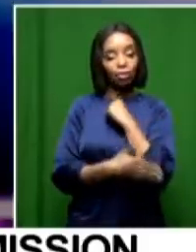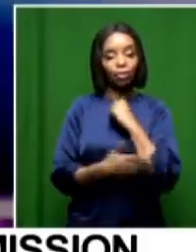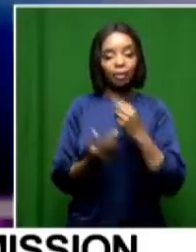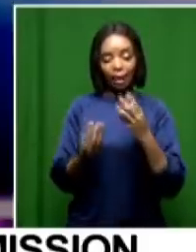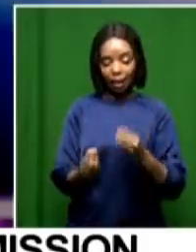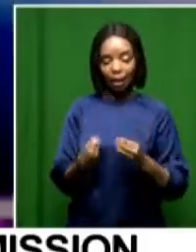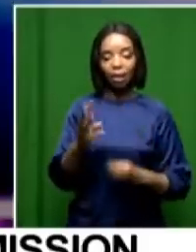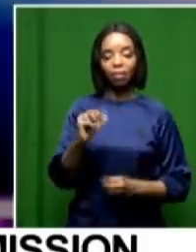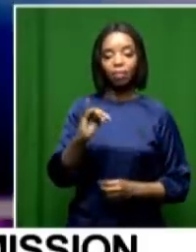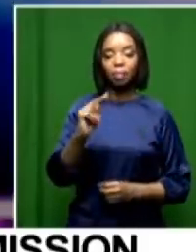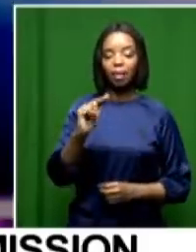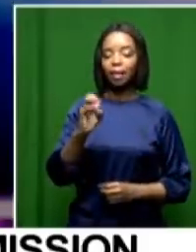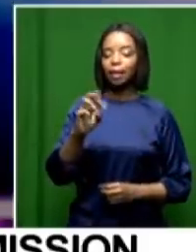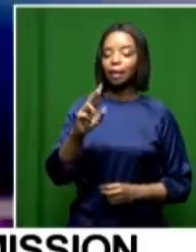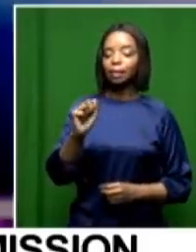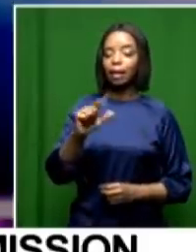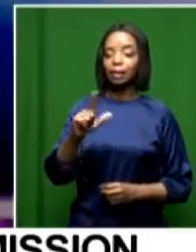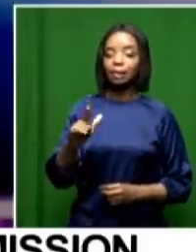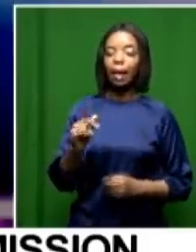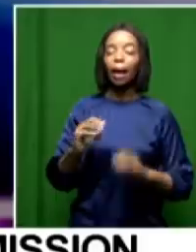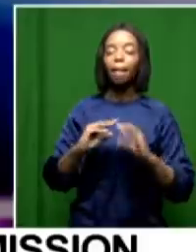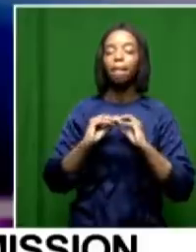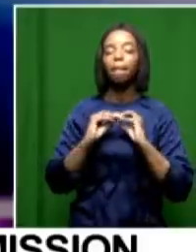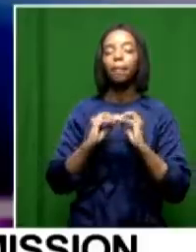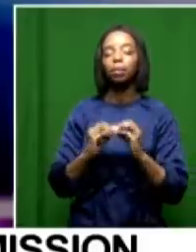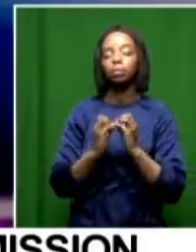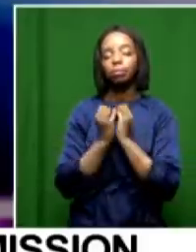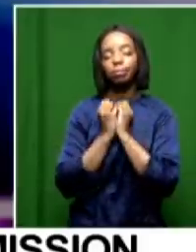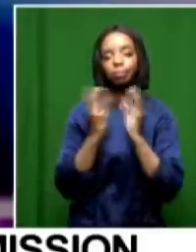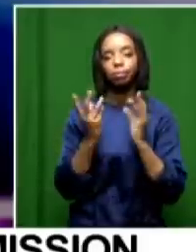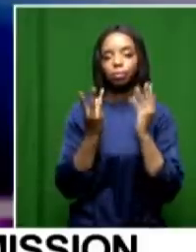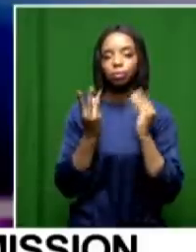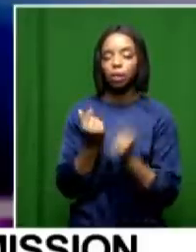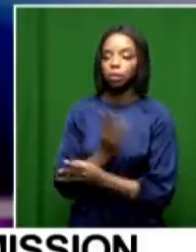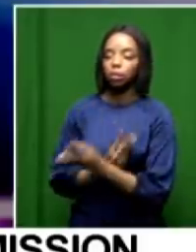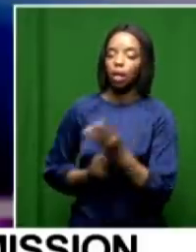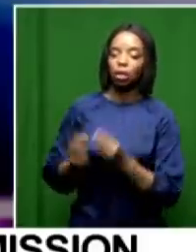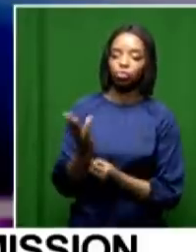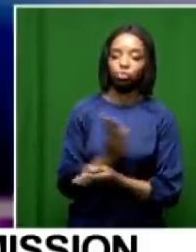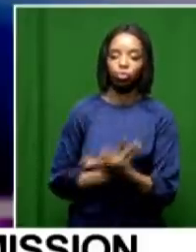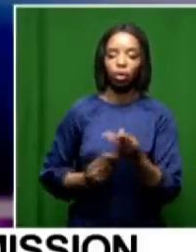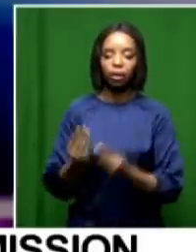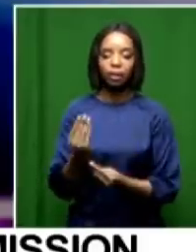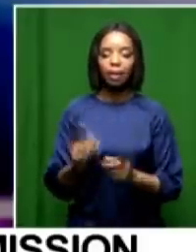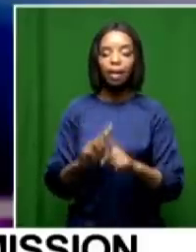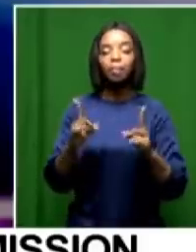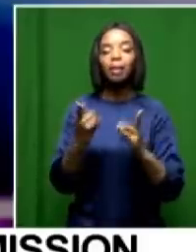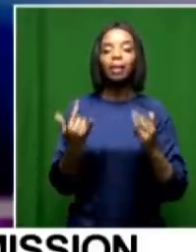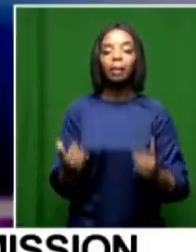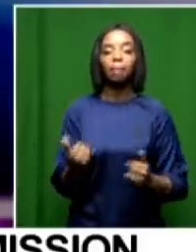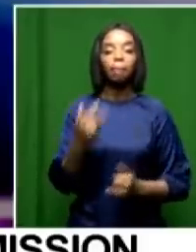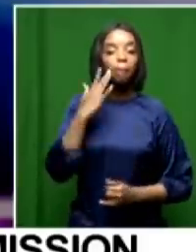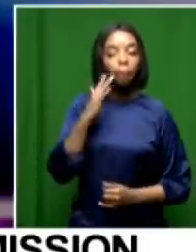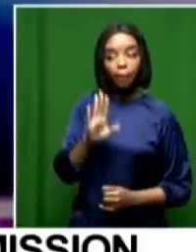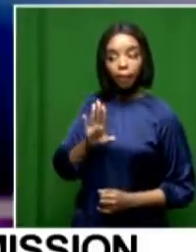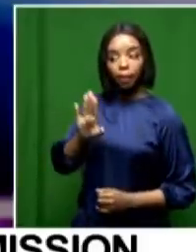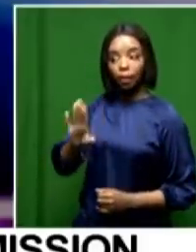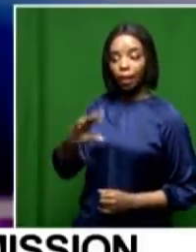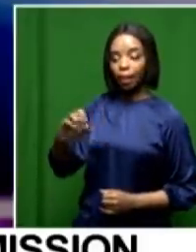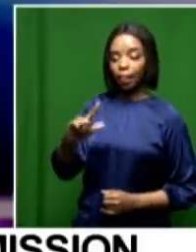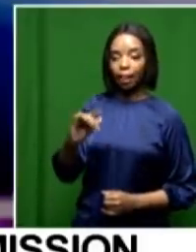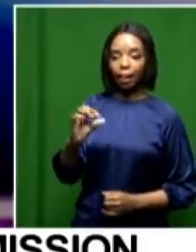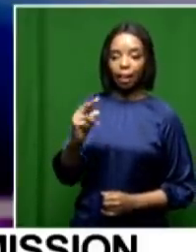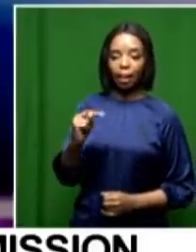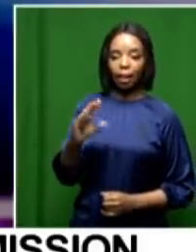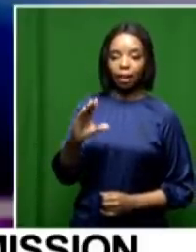billions of dollars are being exchanged. So the capture has reached an international level when one speaks of Glencore. And South Africa is just part and